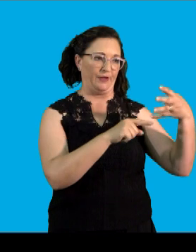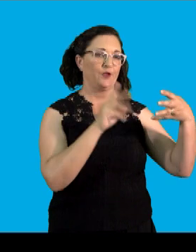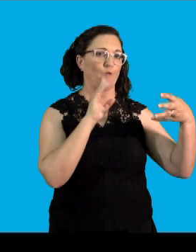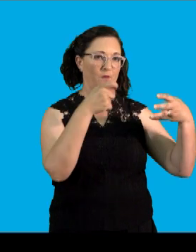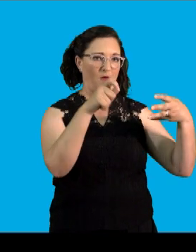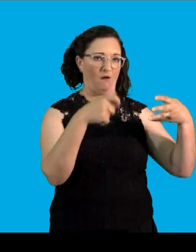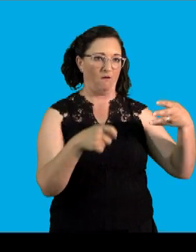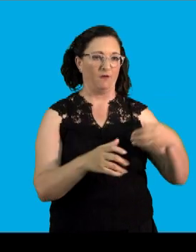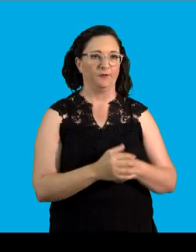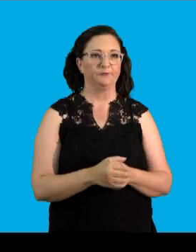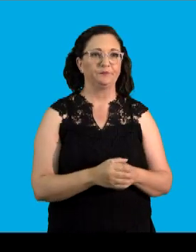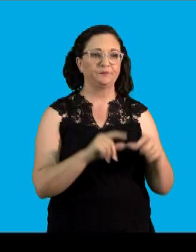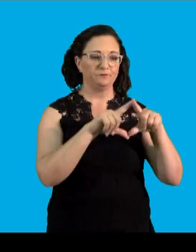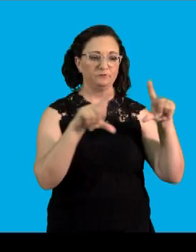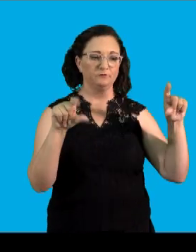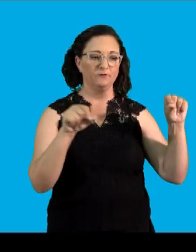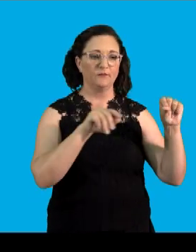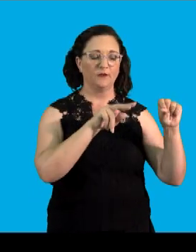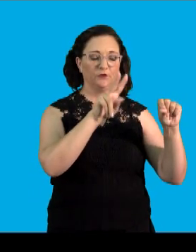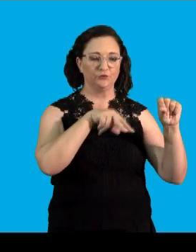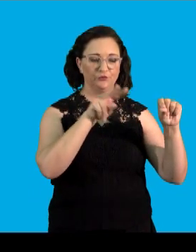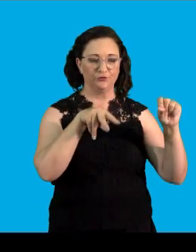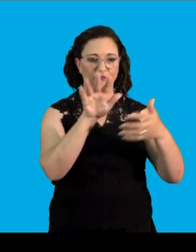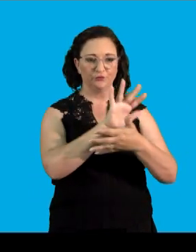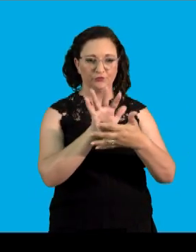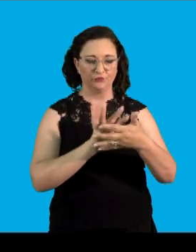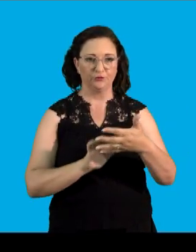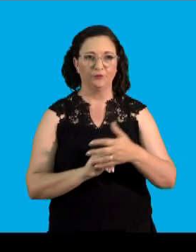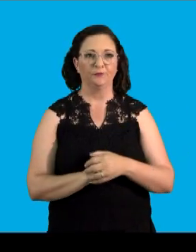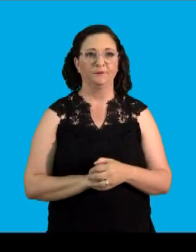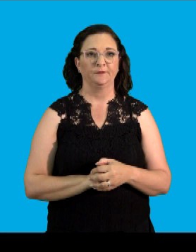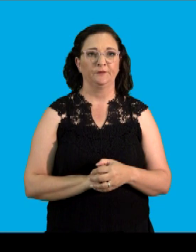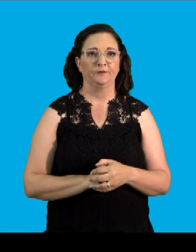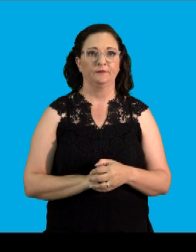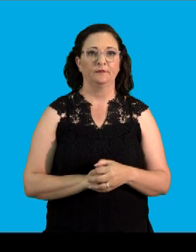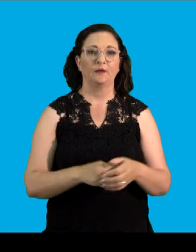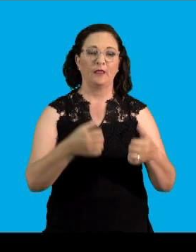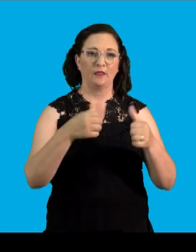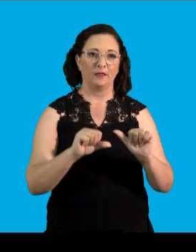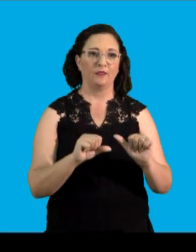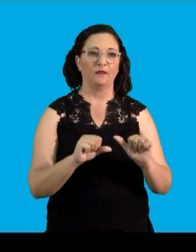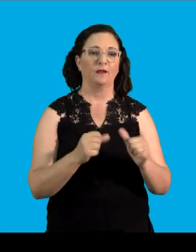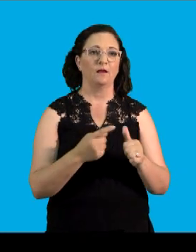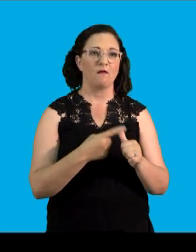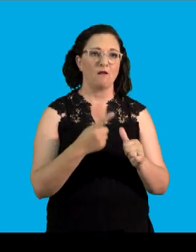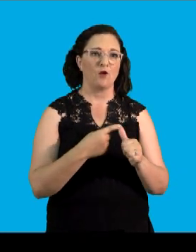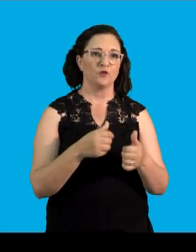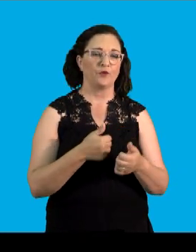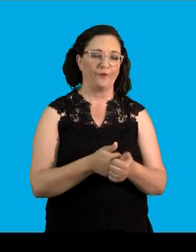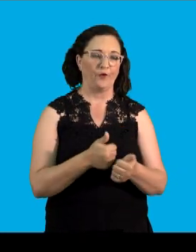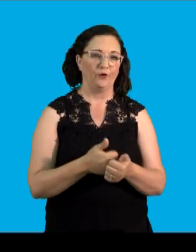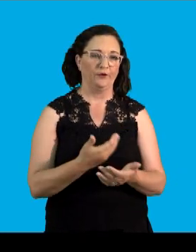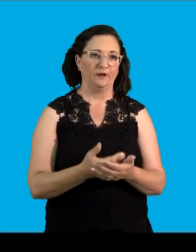2.2 now. Right, scenario-based question. It says, read the scenario below and answer the questions